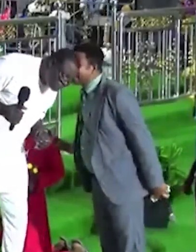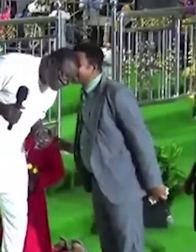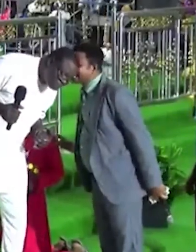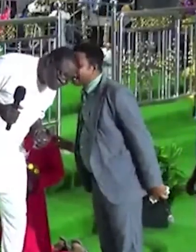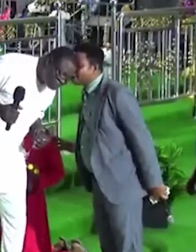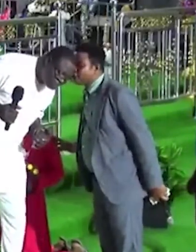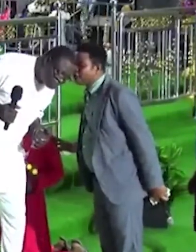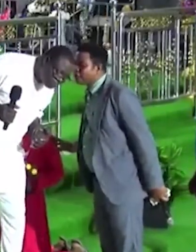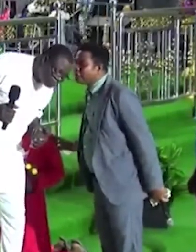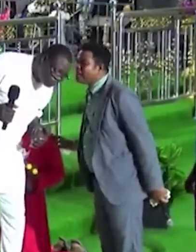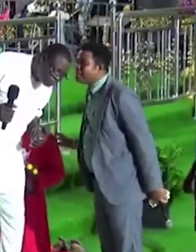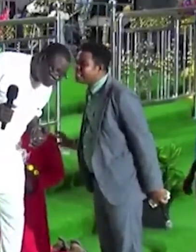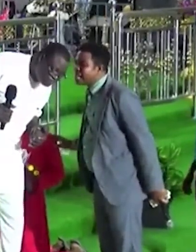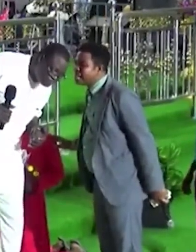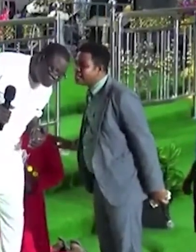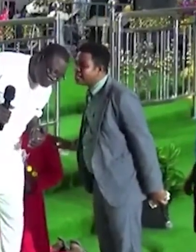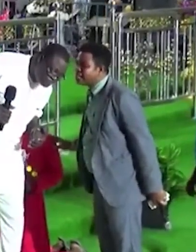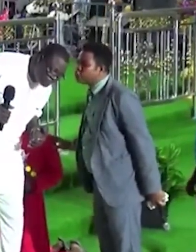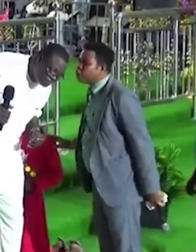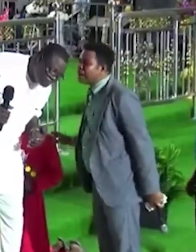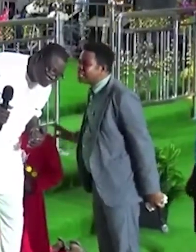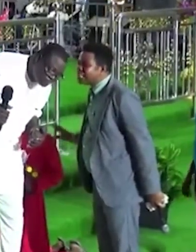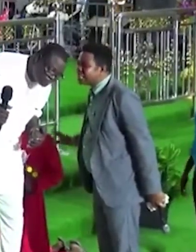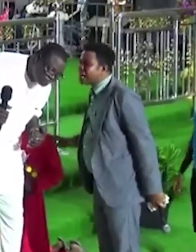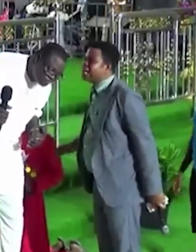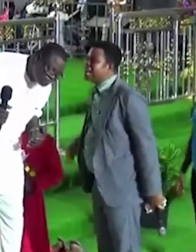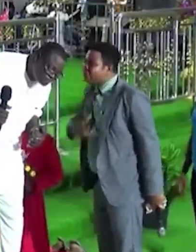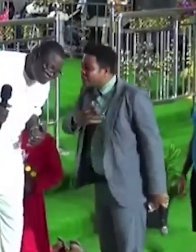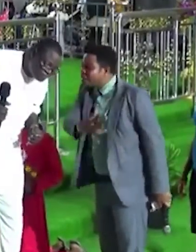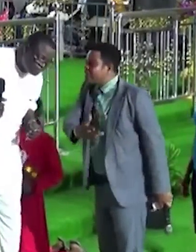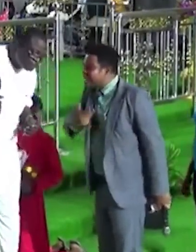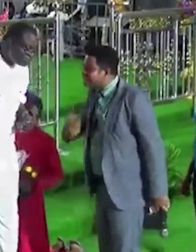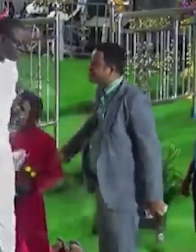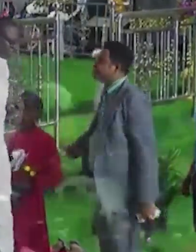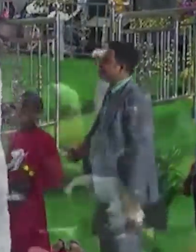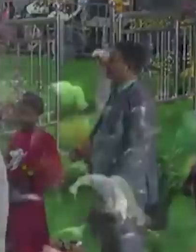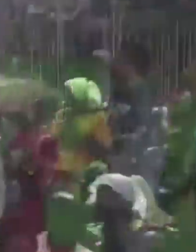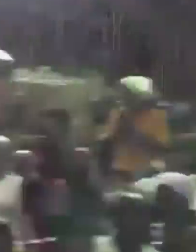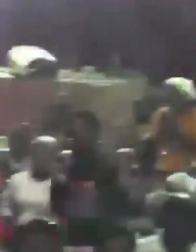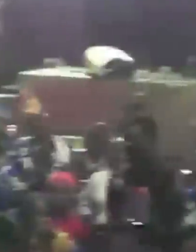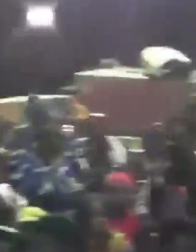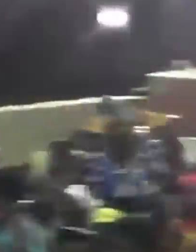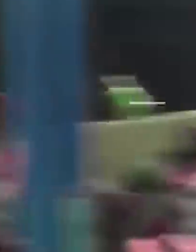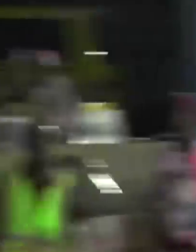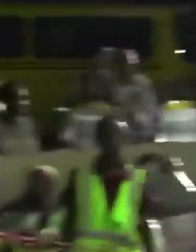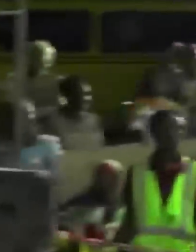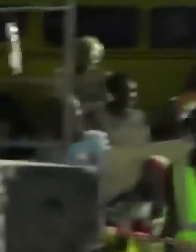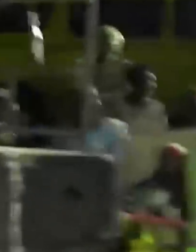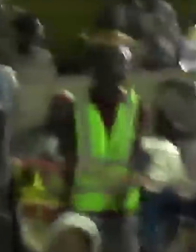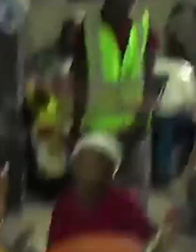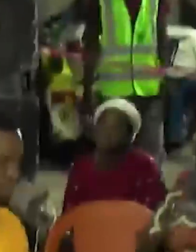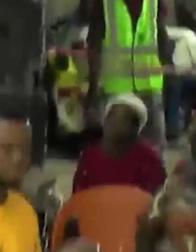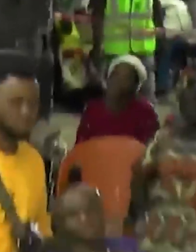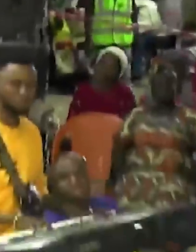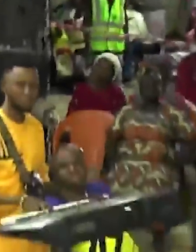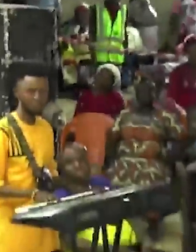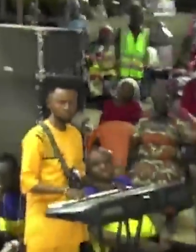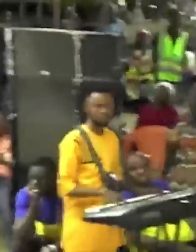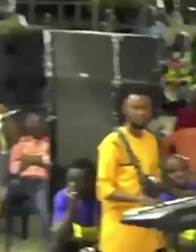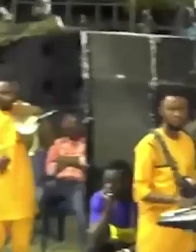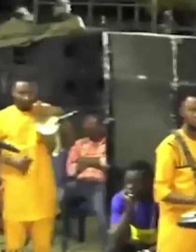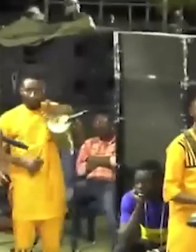ijinle. Ese wo. Ijinle, ninu ijinle. Ese wo.